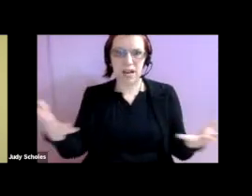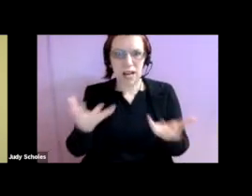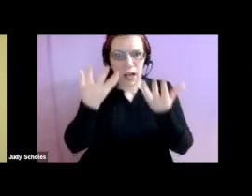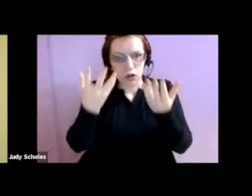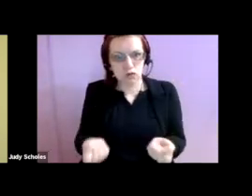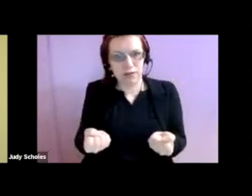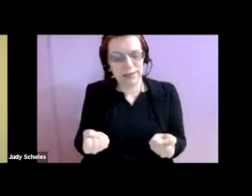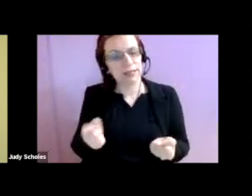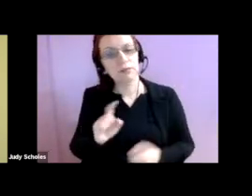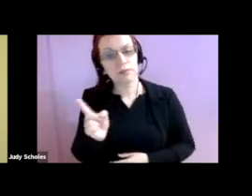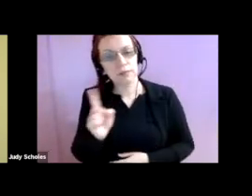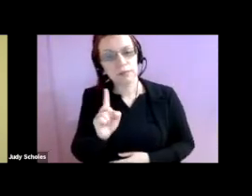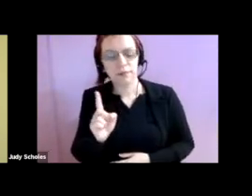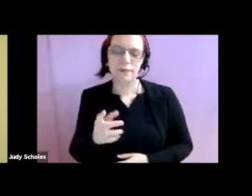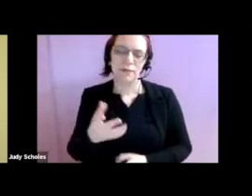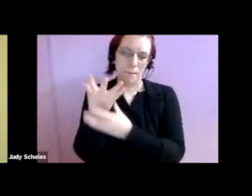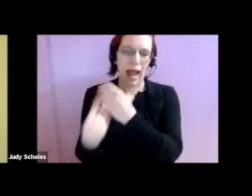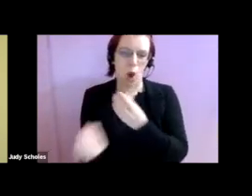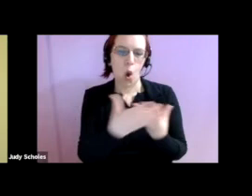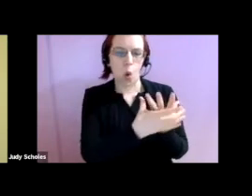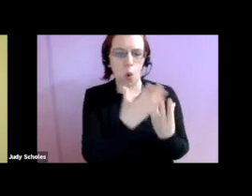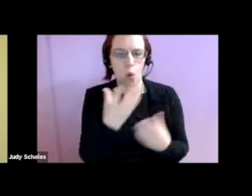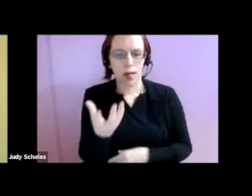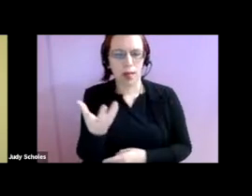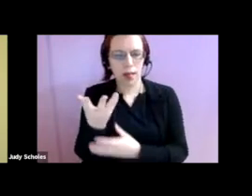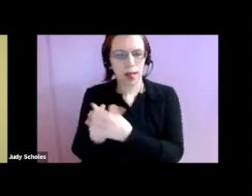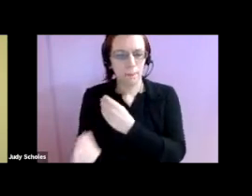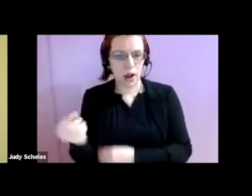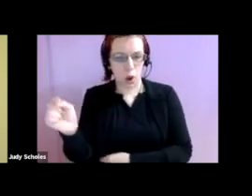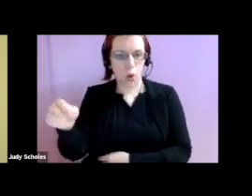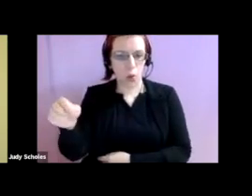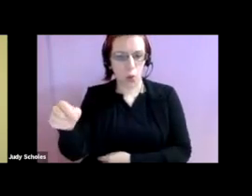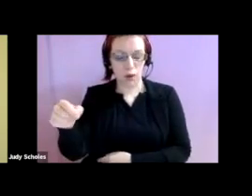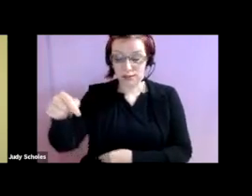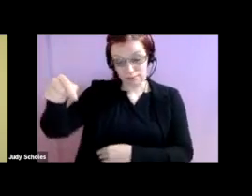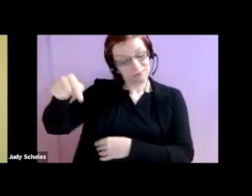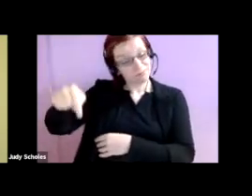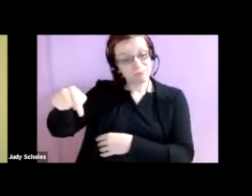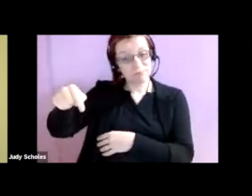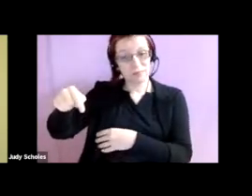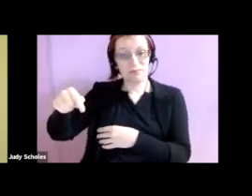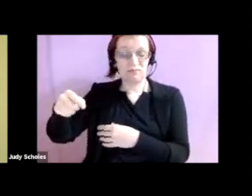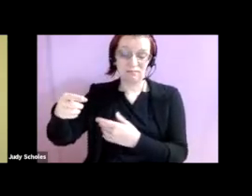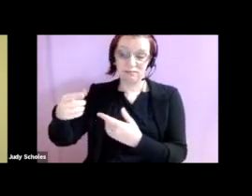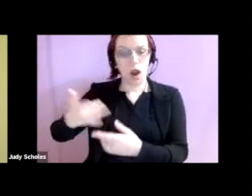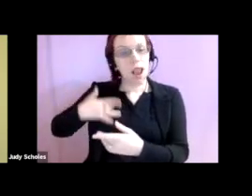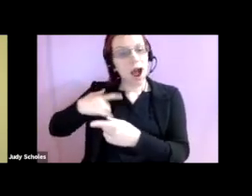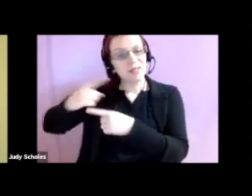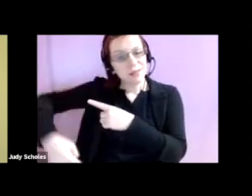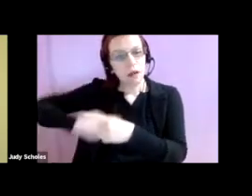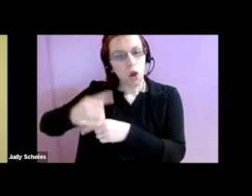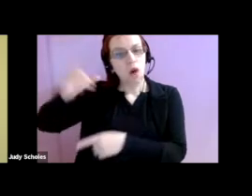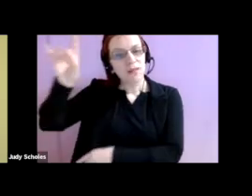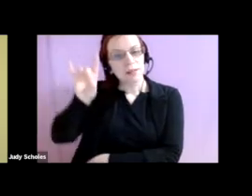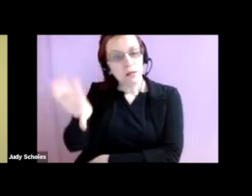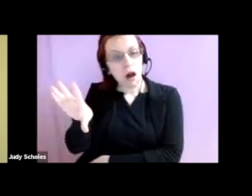are objects called black holes. So black holes are the endpoints of the life cycle of stars that